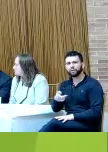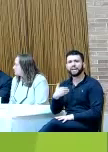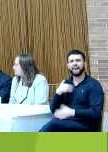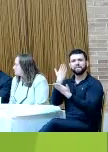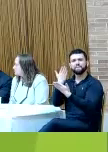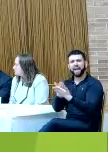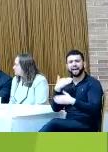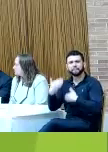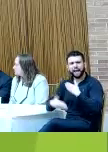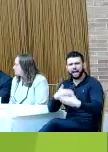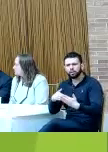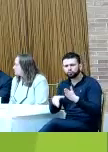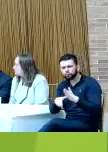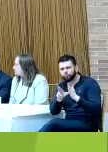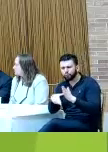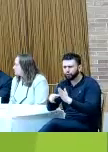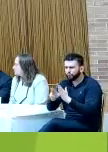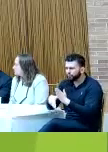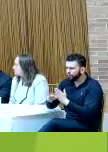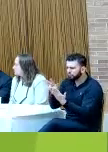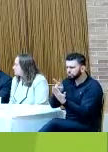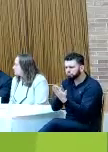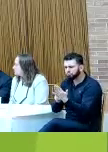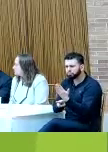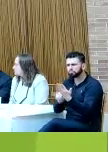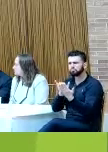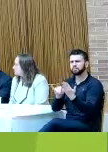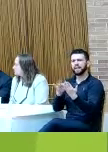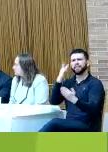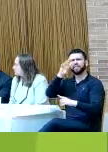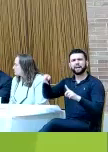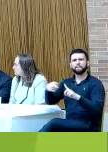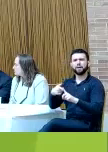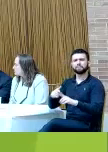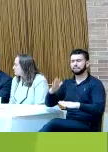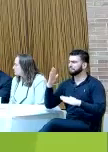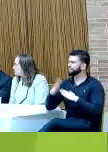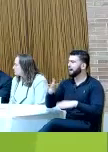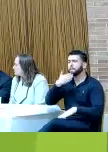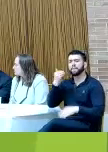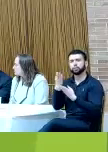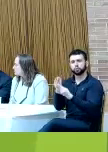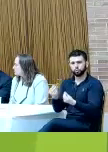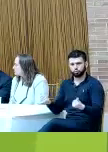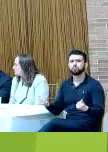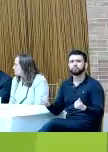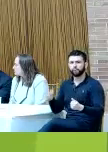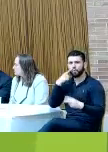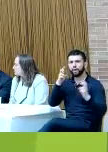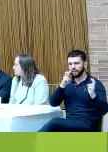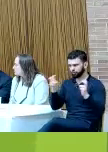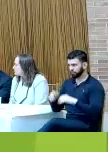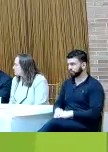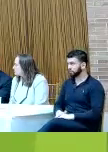trying to figure out what is the best resolution to a particular issue you might all be facing so please just know you need not